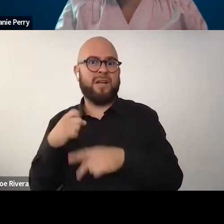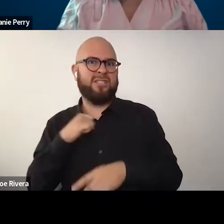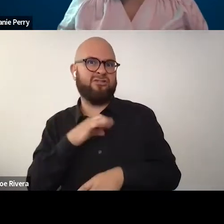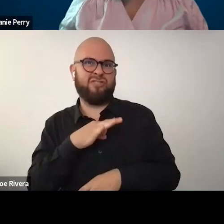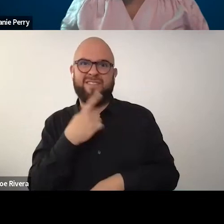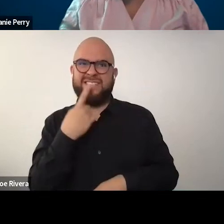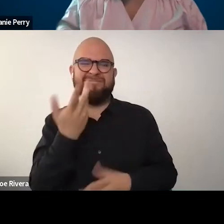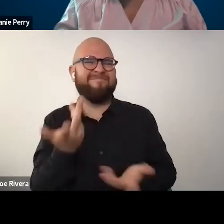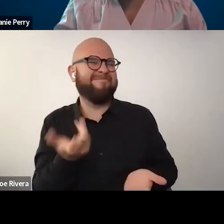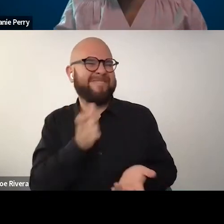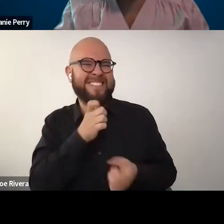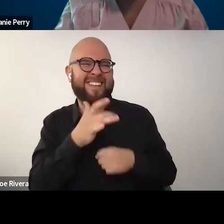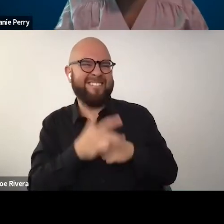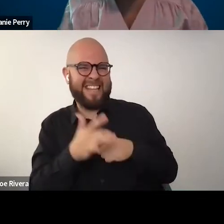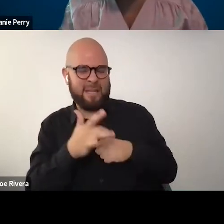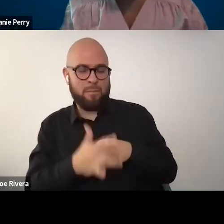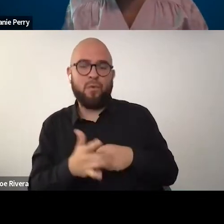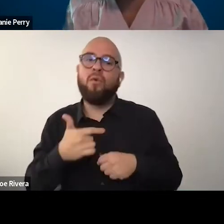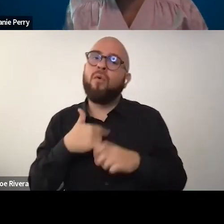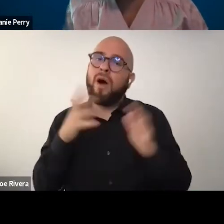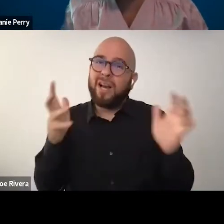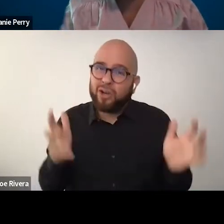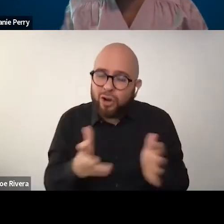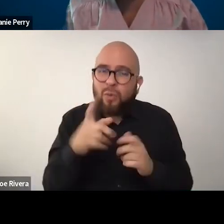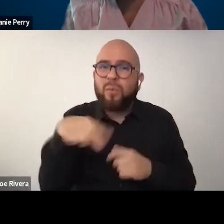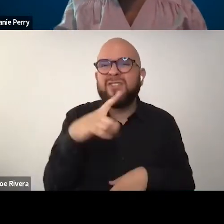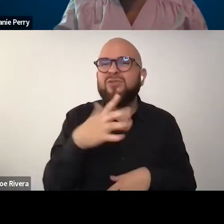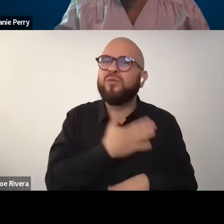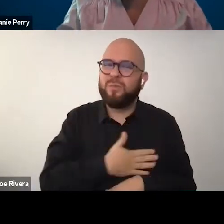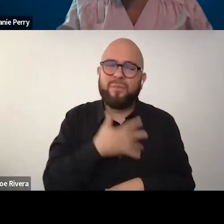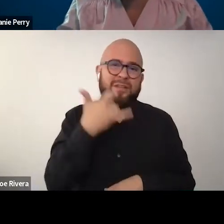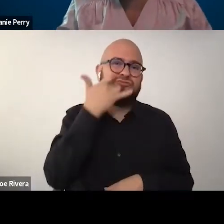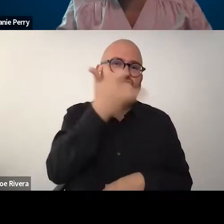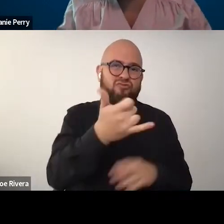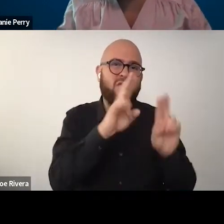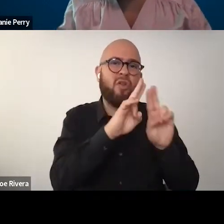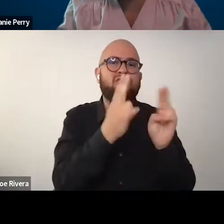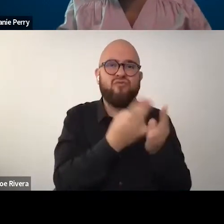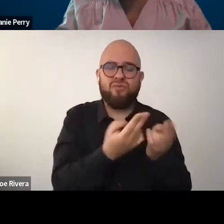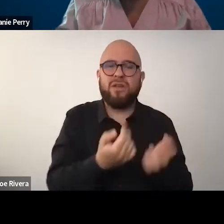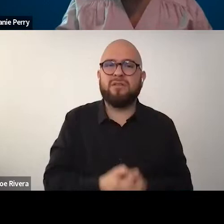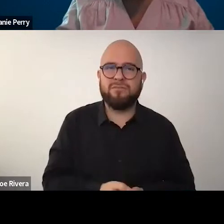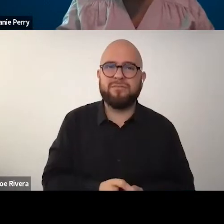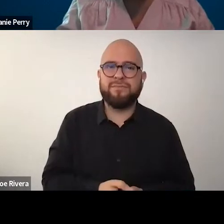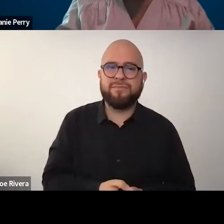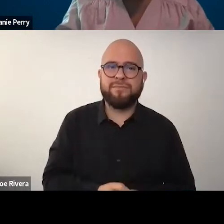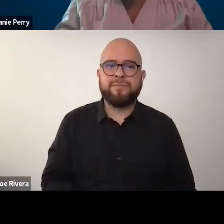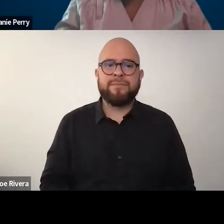available, then I would certainly encourage you to give the union a call.